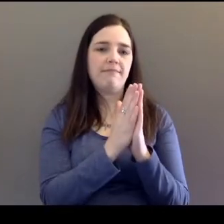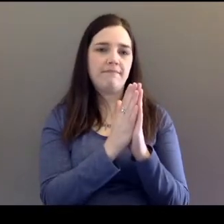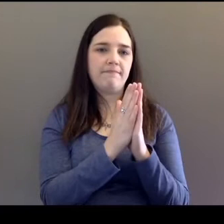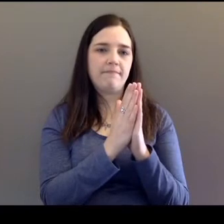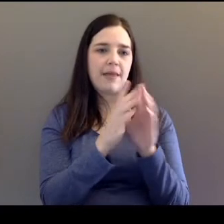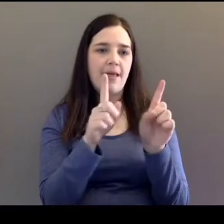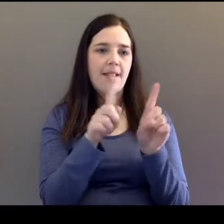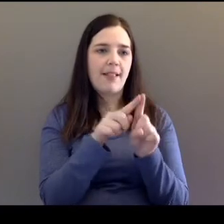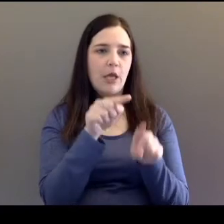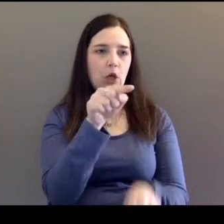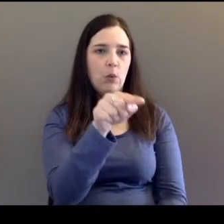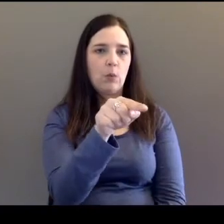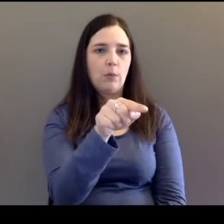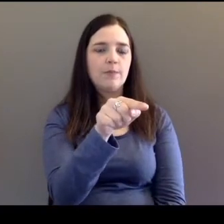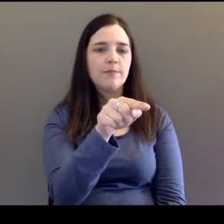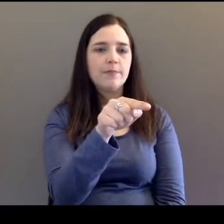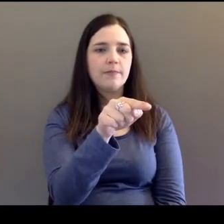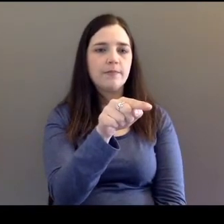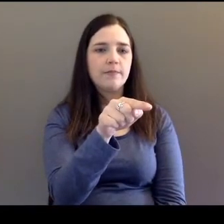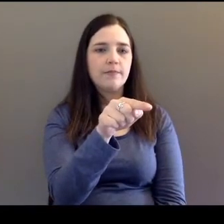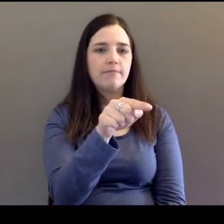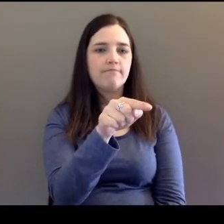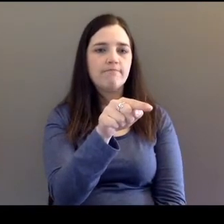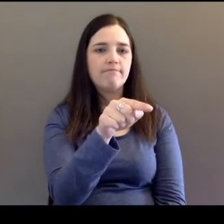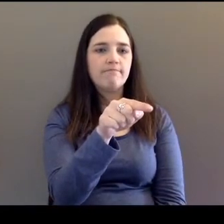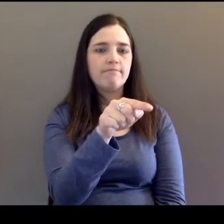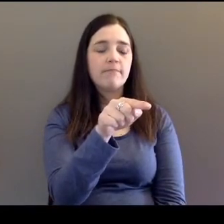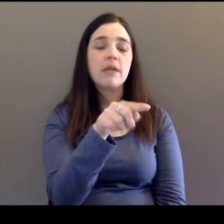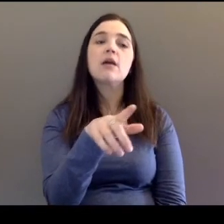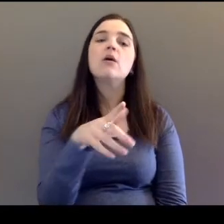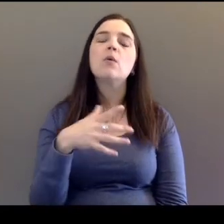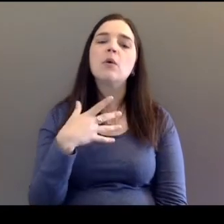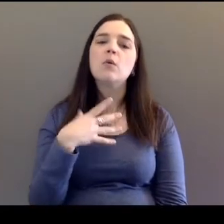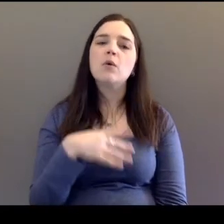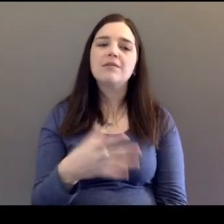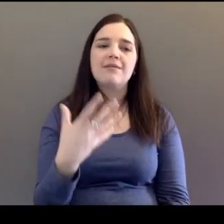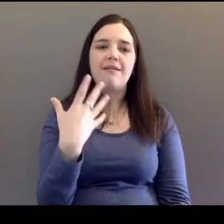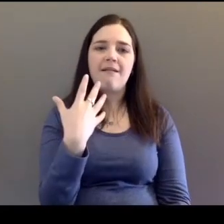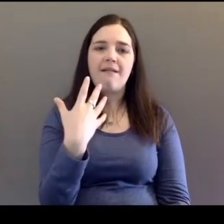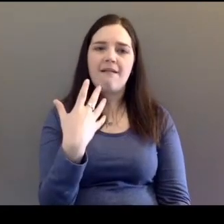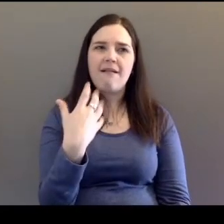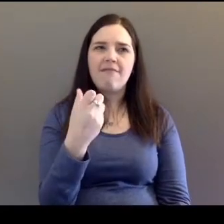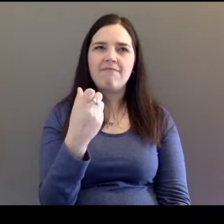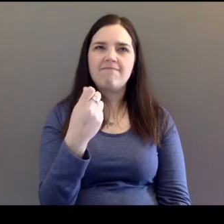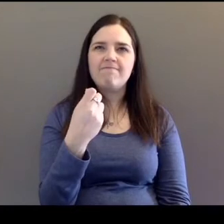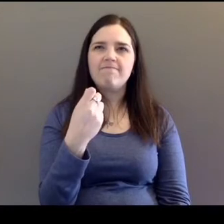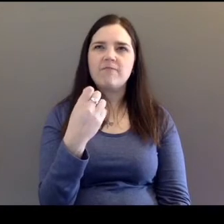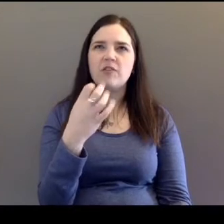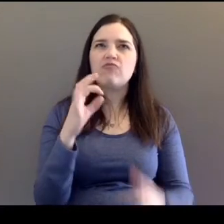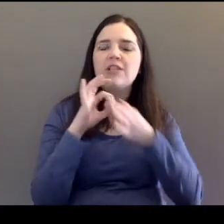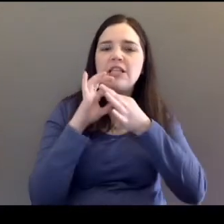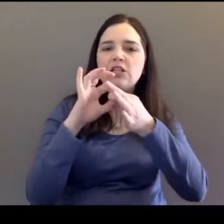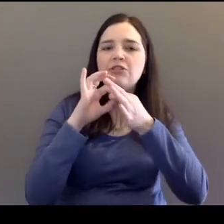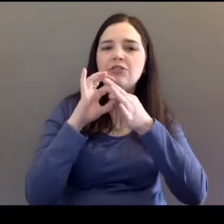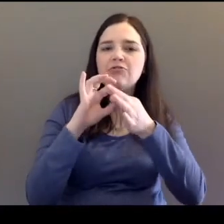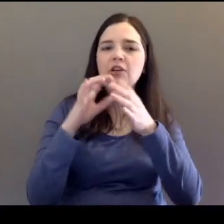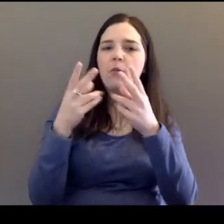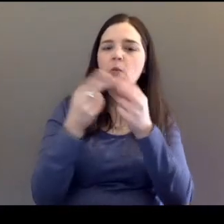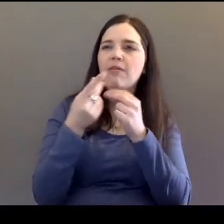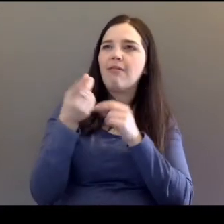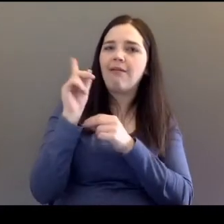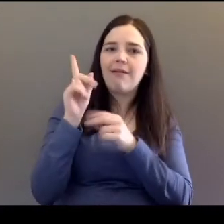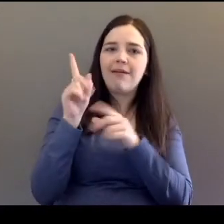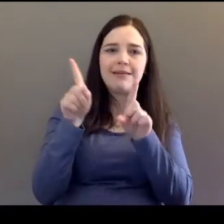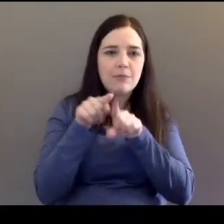like you pray. We want to have that relationship with our Father that you